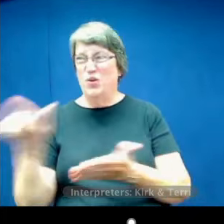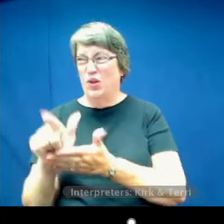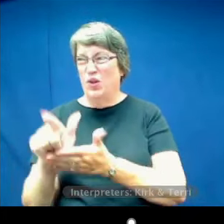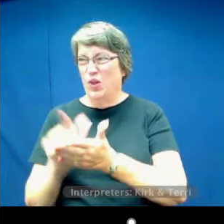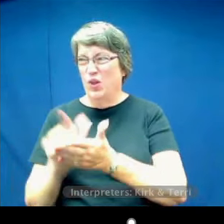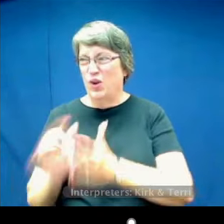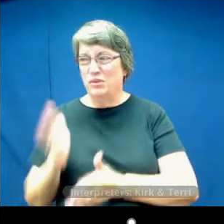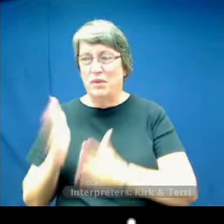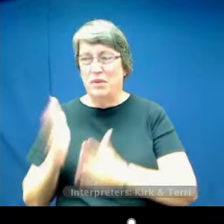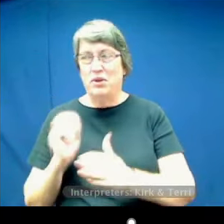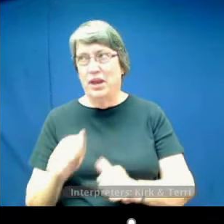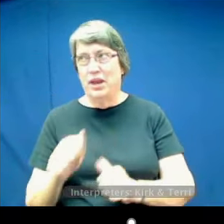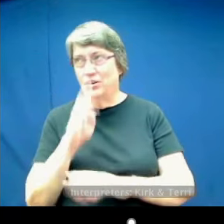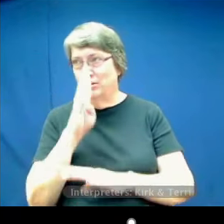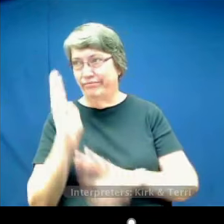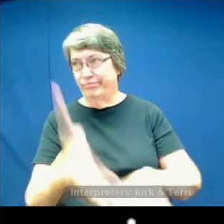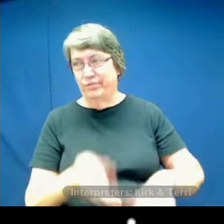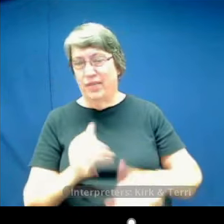tune out.